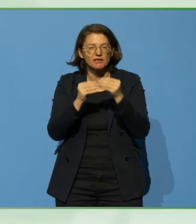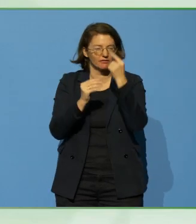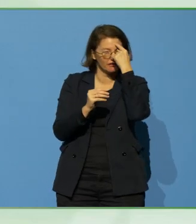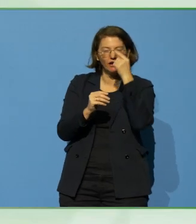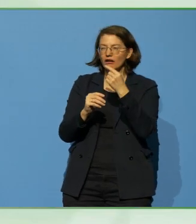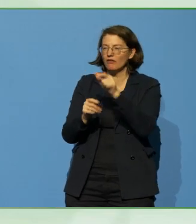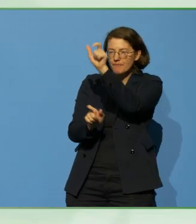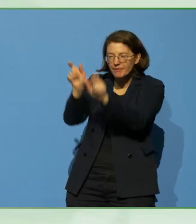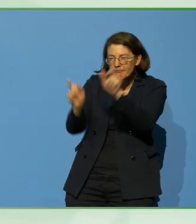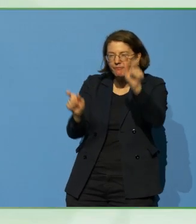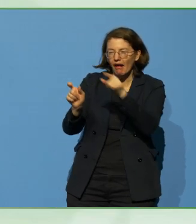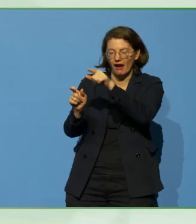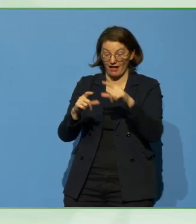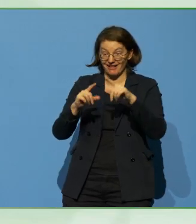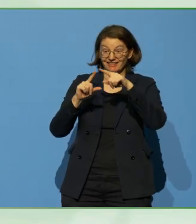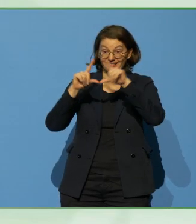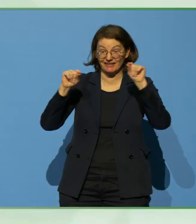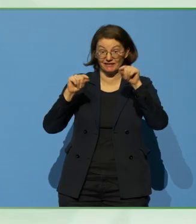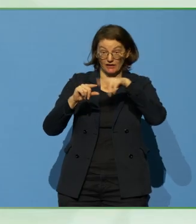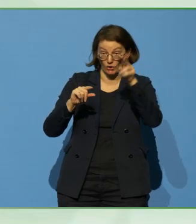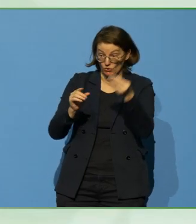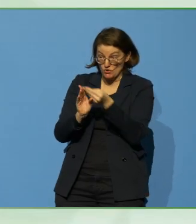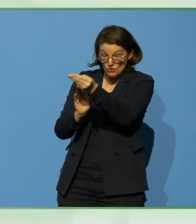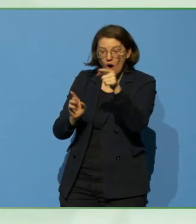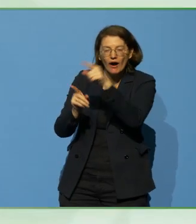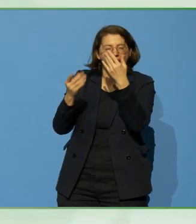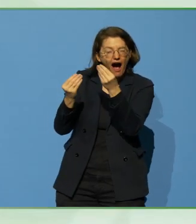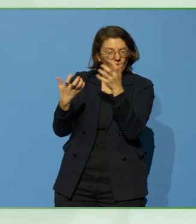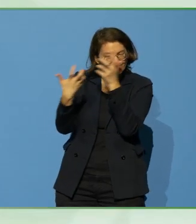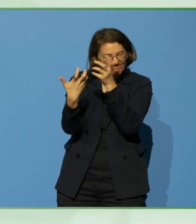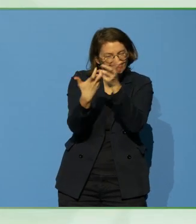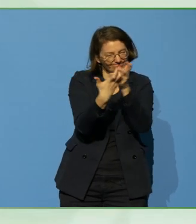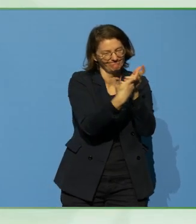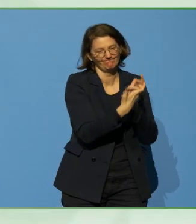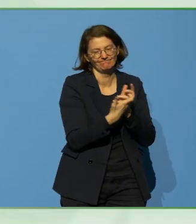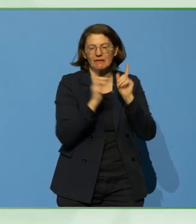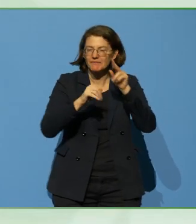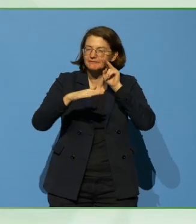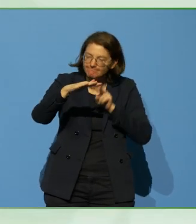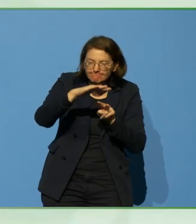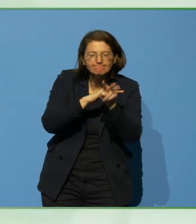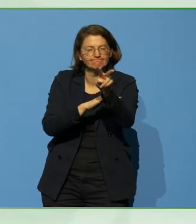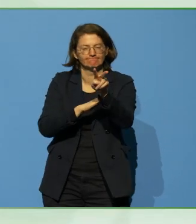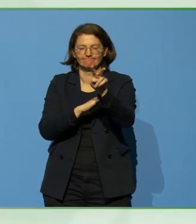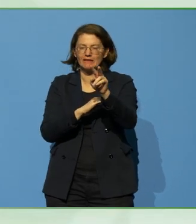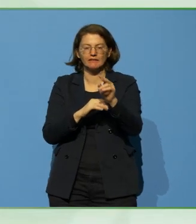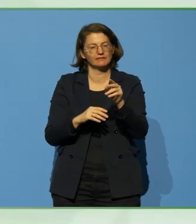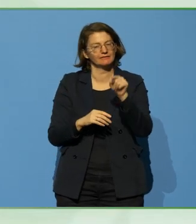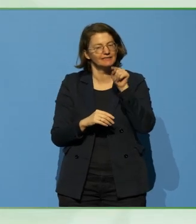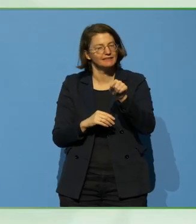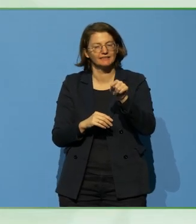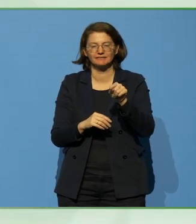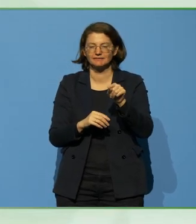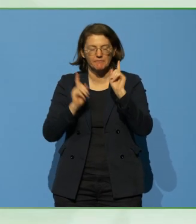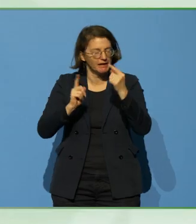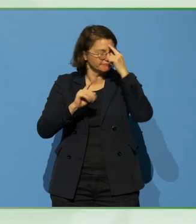will be making something new and something completely innovative. But once it is set in, we want this to be consistently working, and